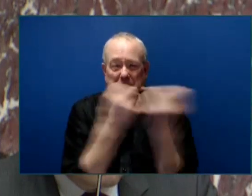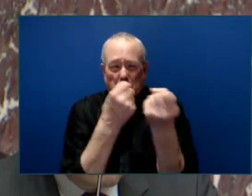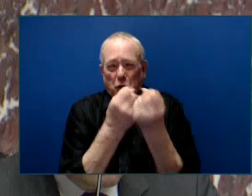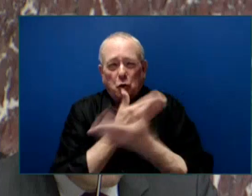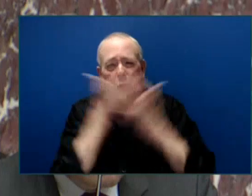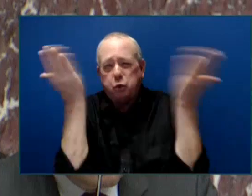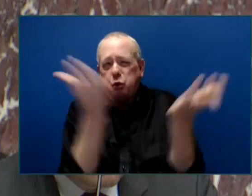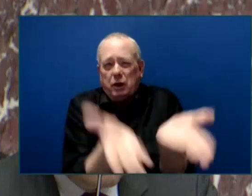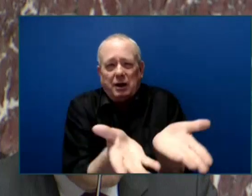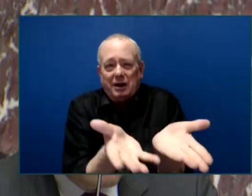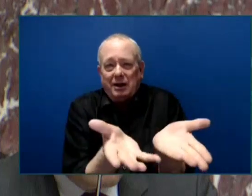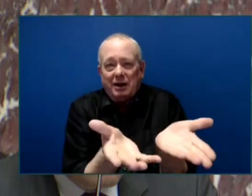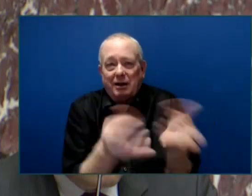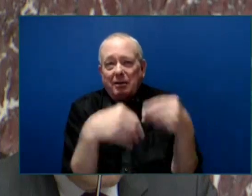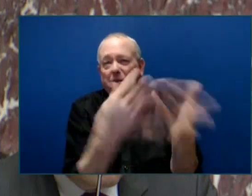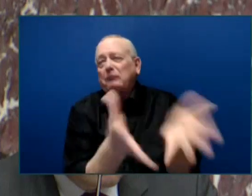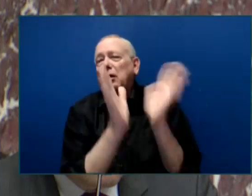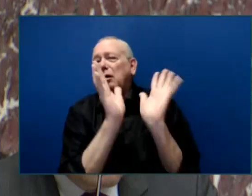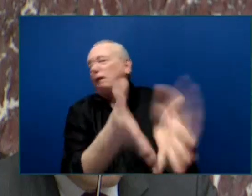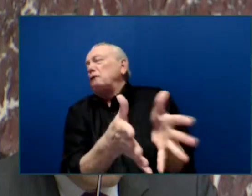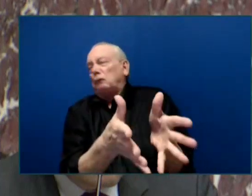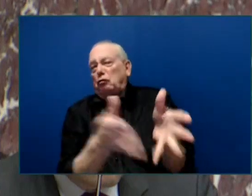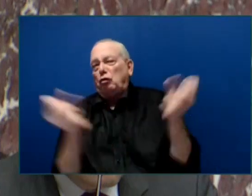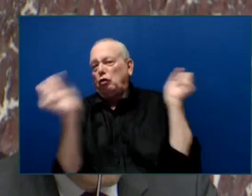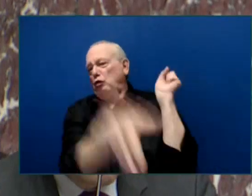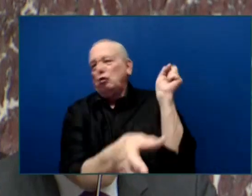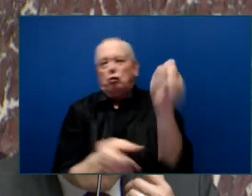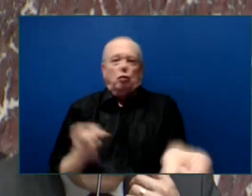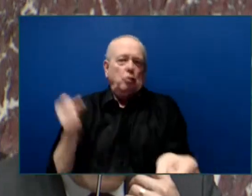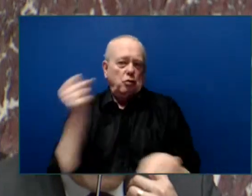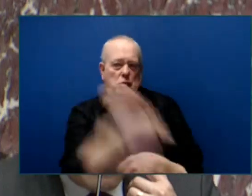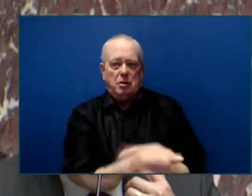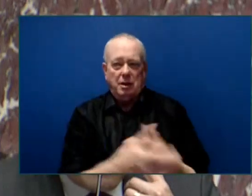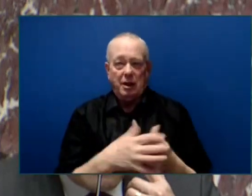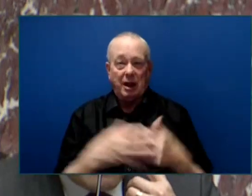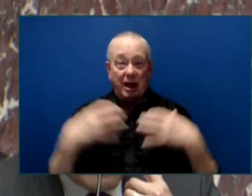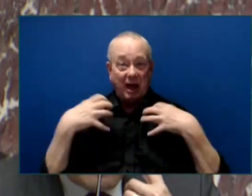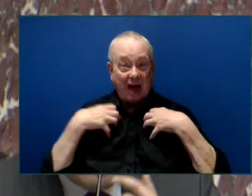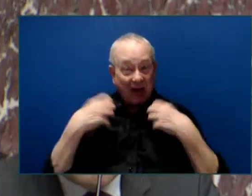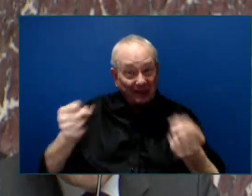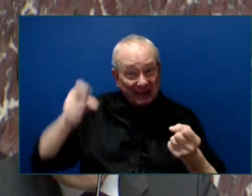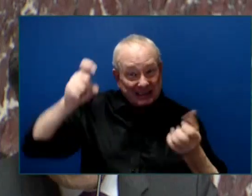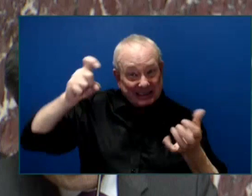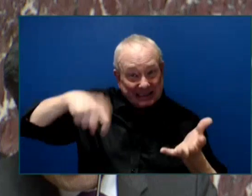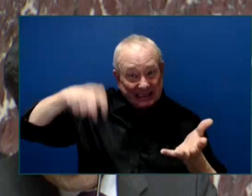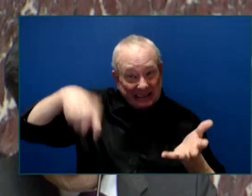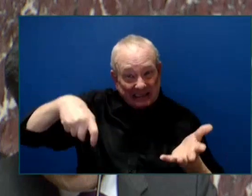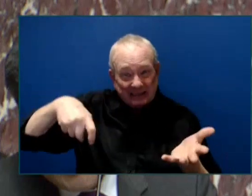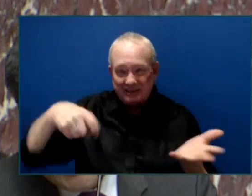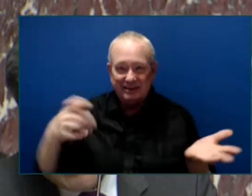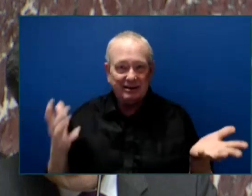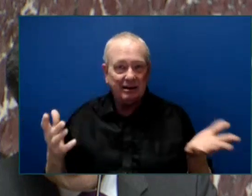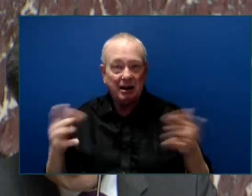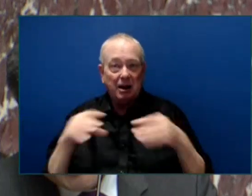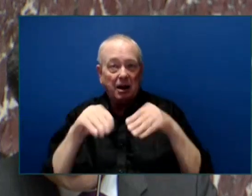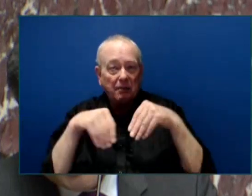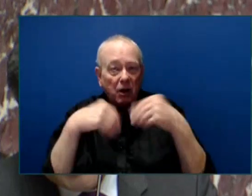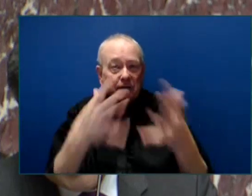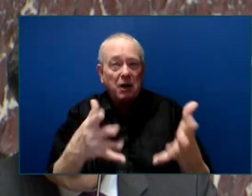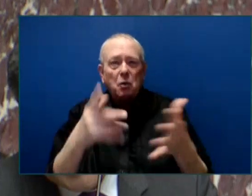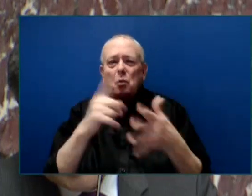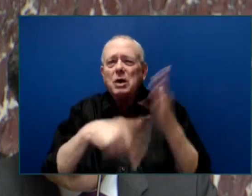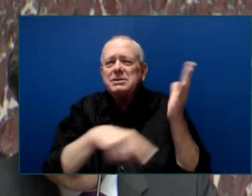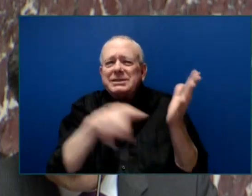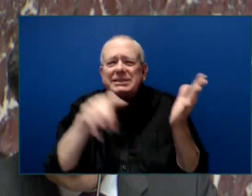and I quote, health needs are not being sufficiently addressed within supportive housing sites, end